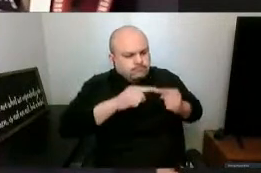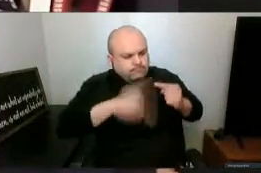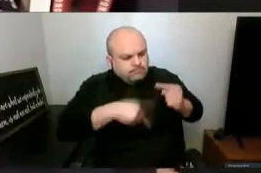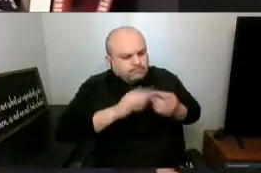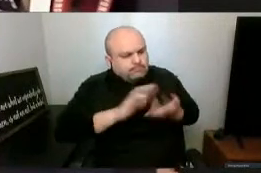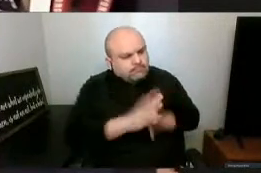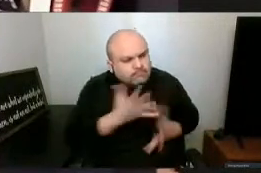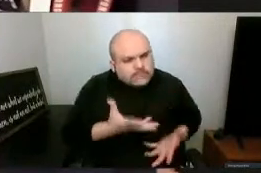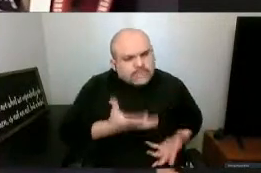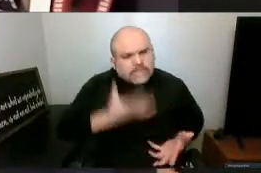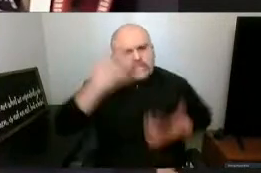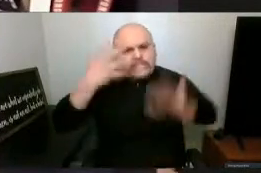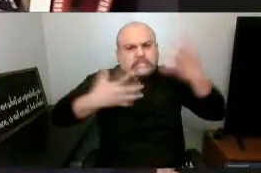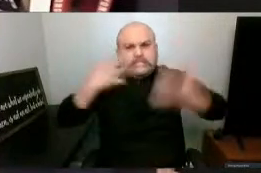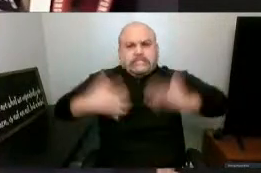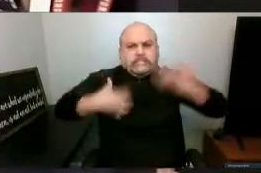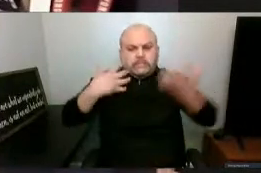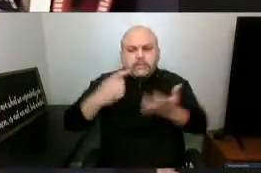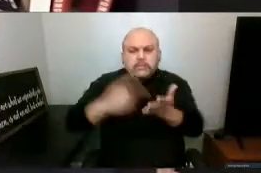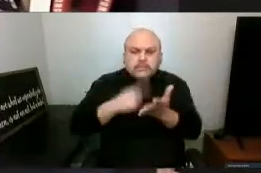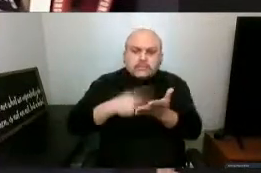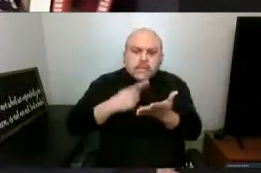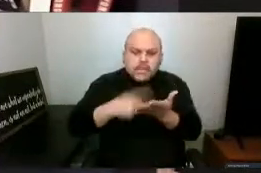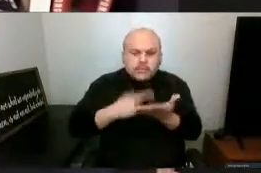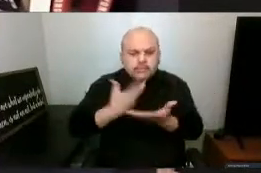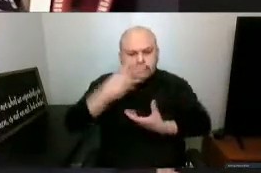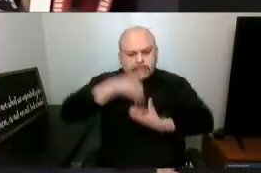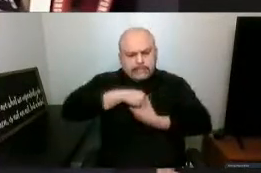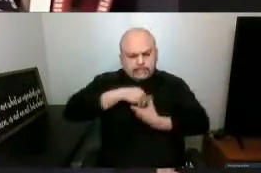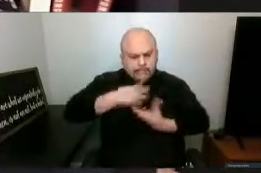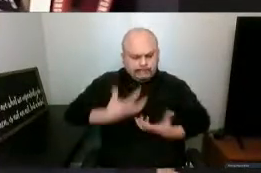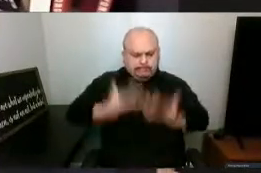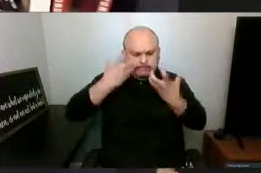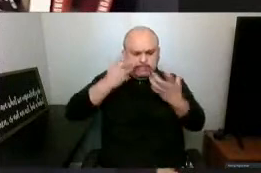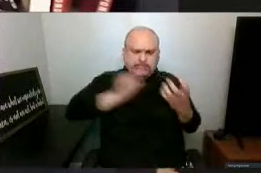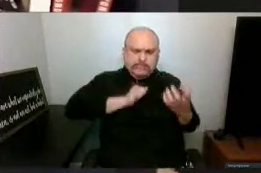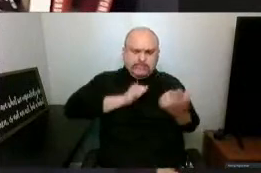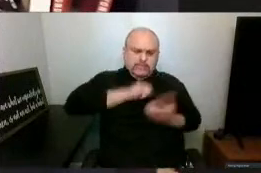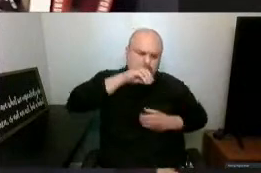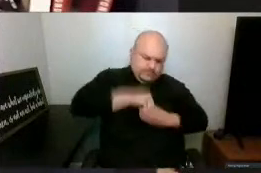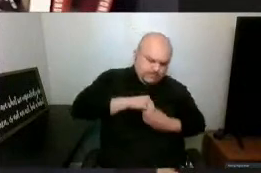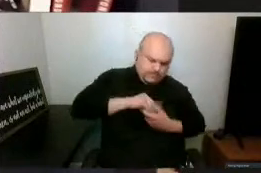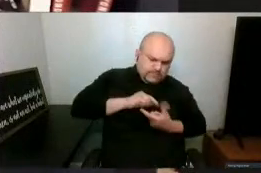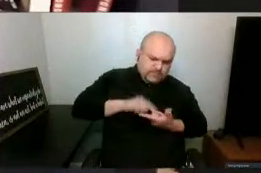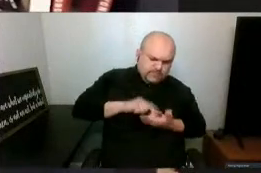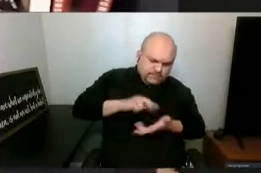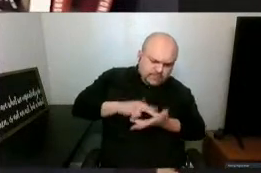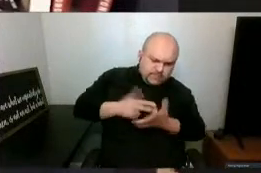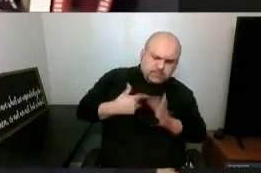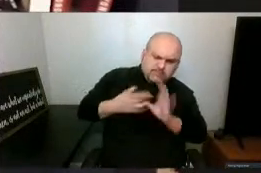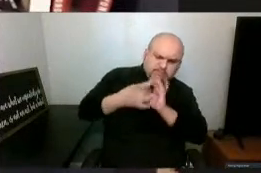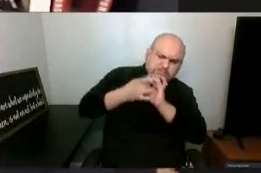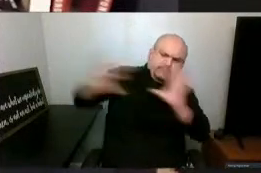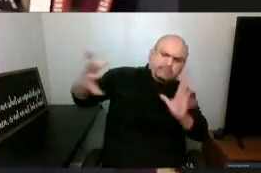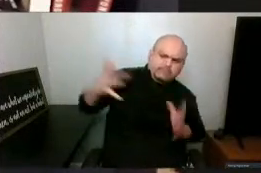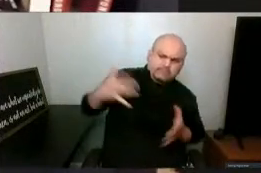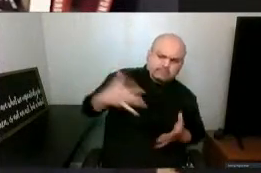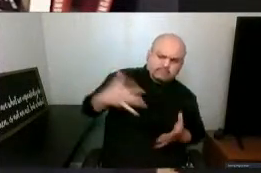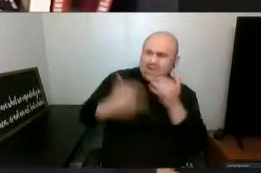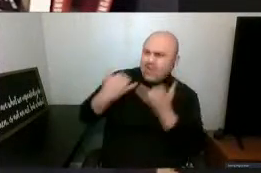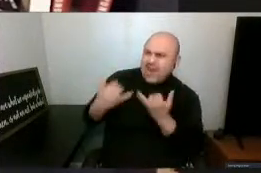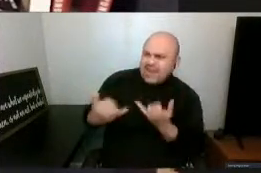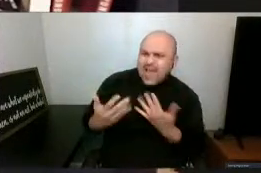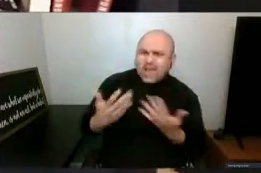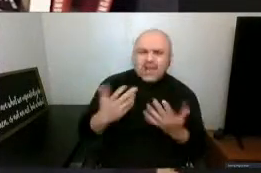inward and feeling extremely depressed and dejected and disconnected even further than where they are right now. And for some